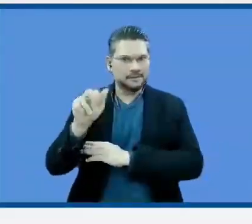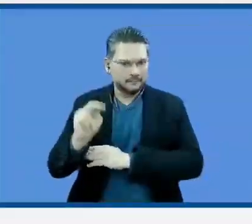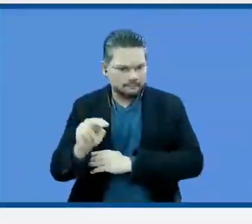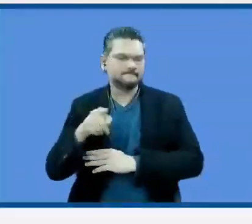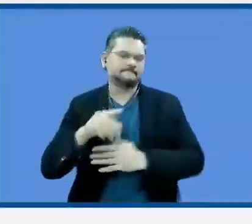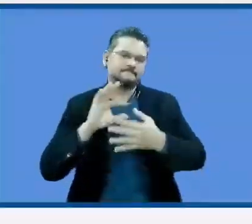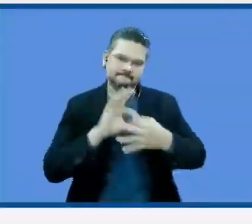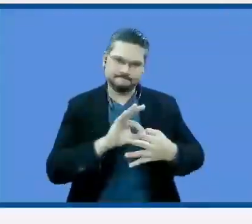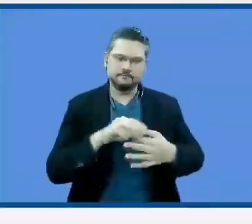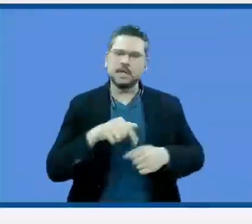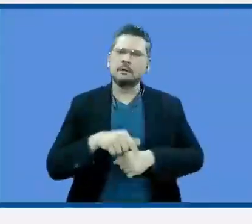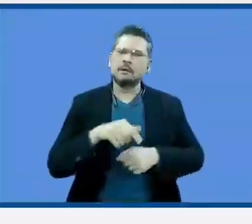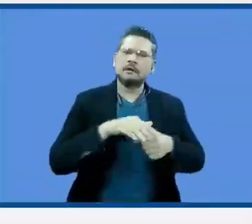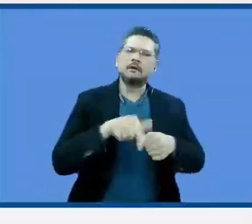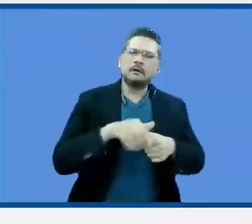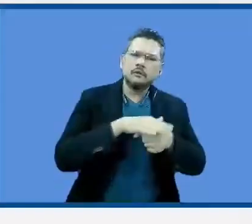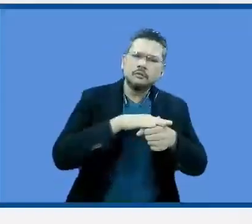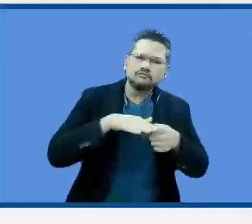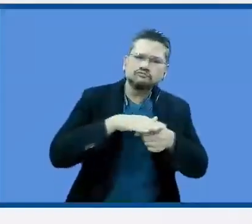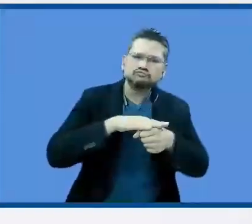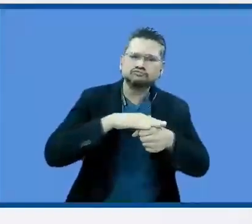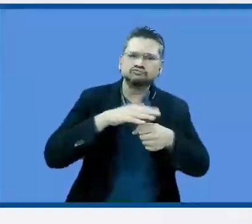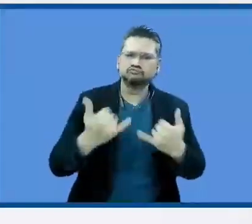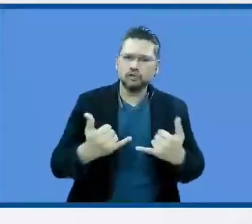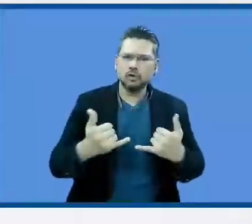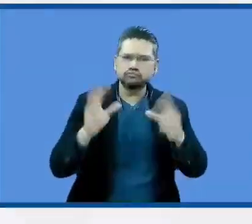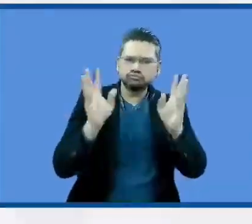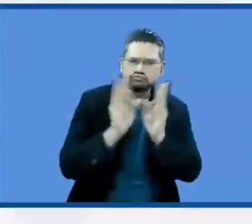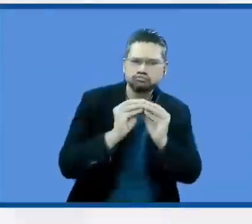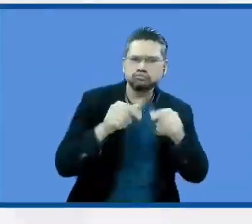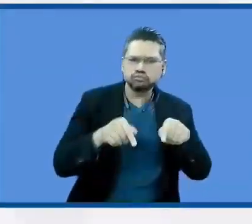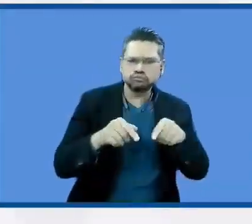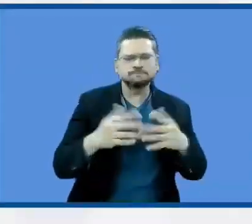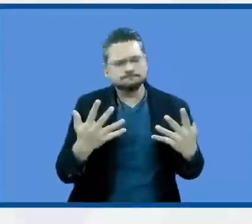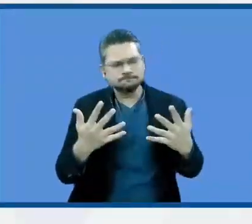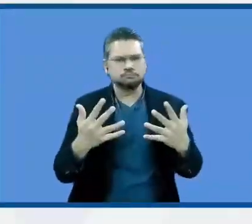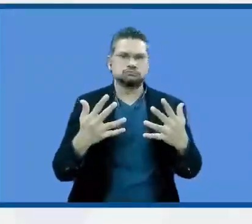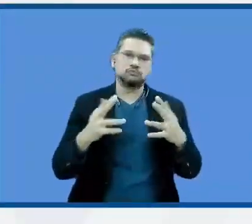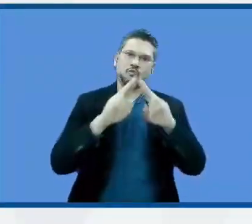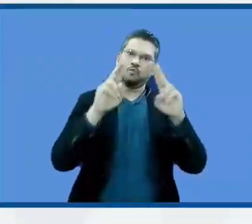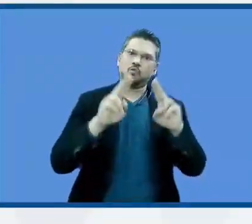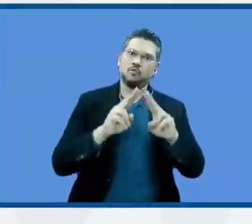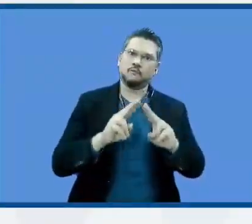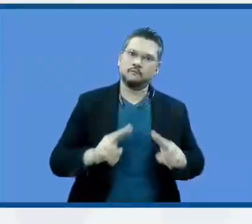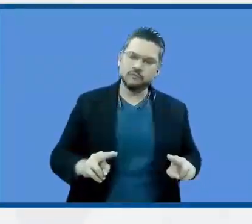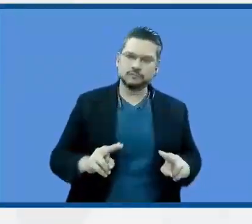platforms provide for universal accessibility. That's why the main sessions of